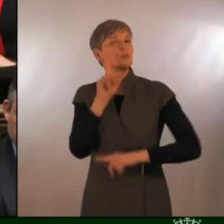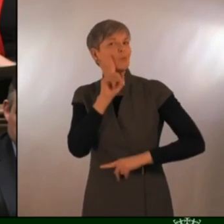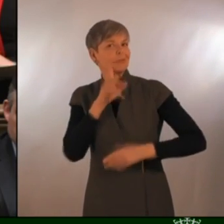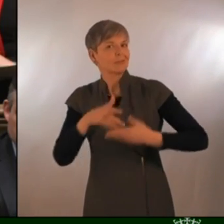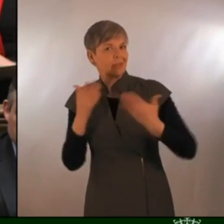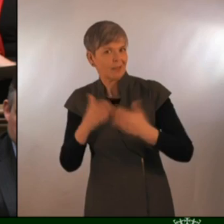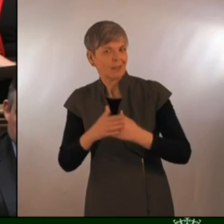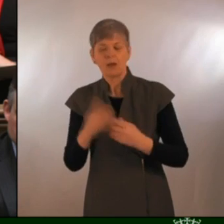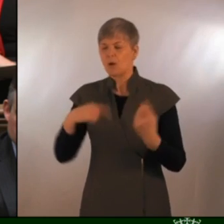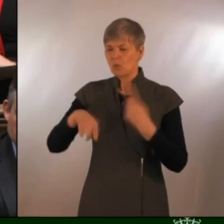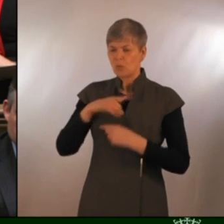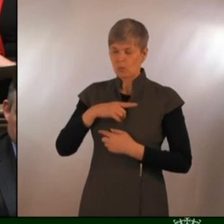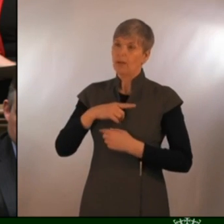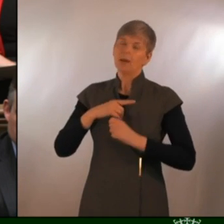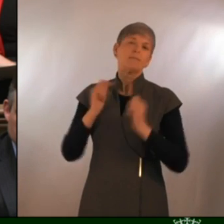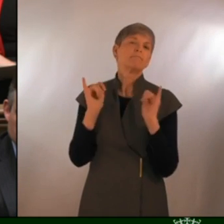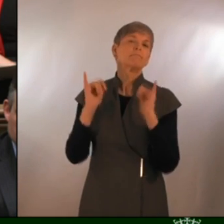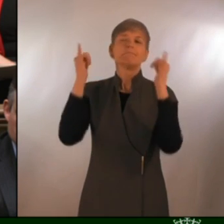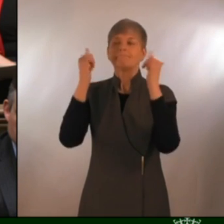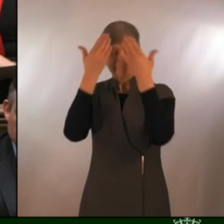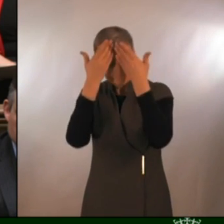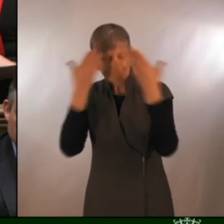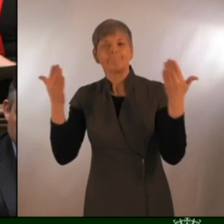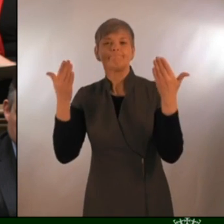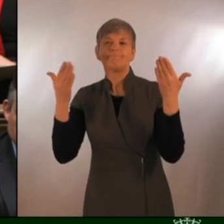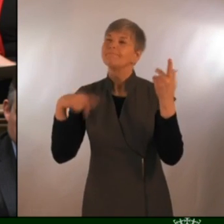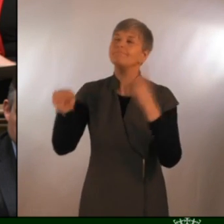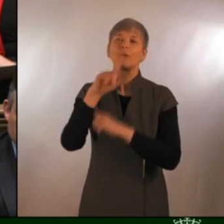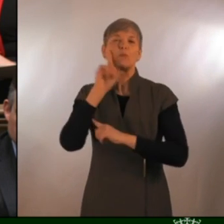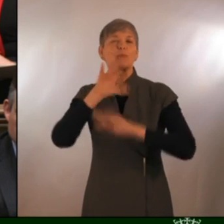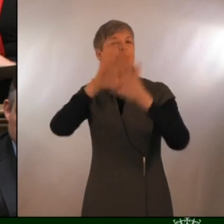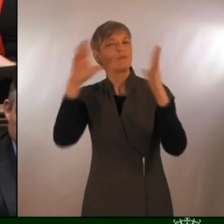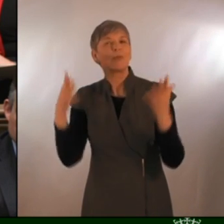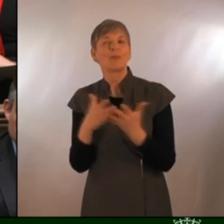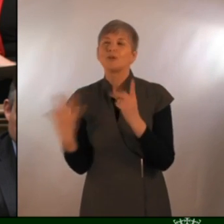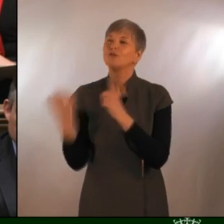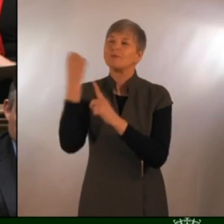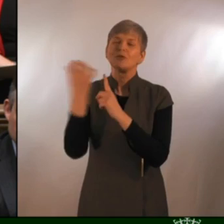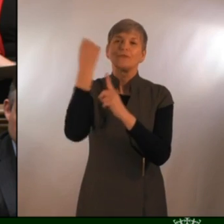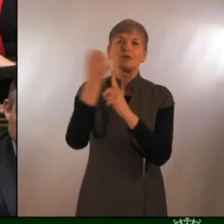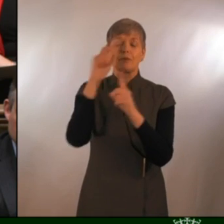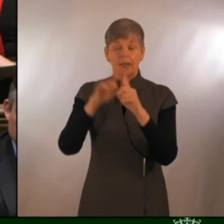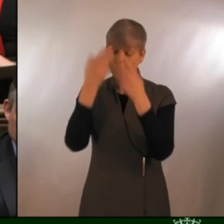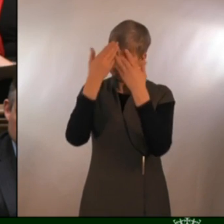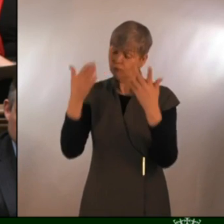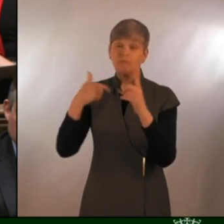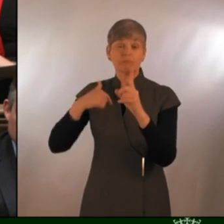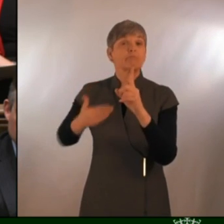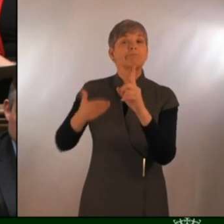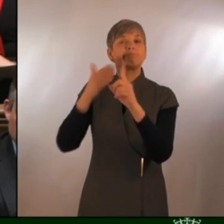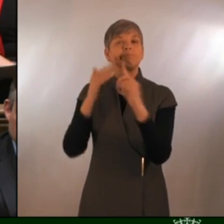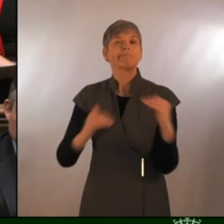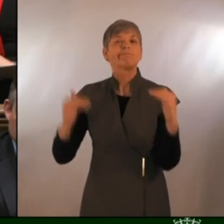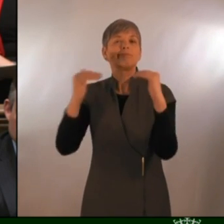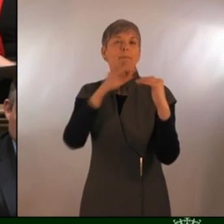celebrate the achievements of women around the world, recognises the advances made in working towards a goal of gender equality, and most